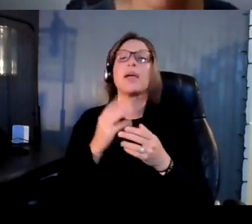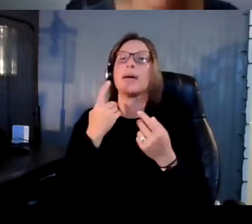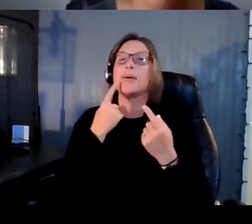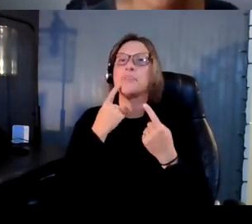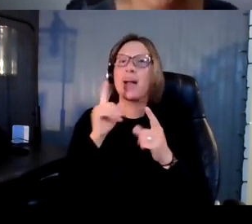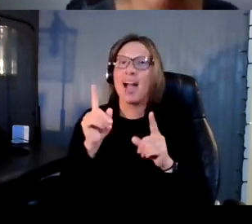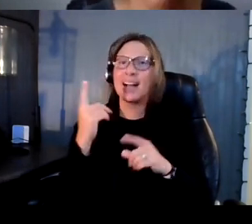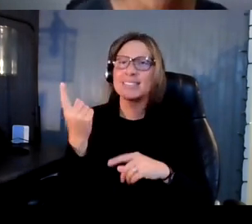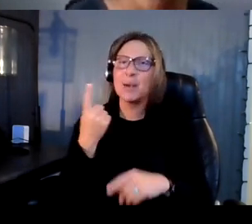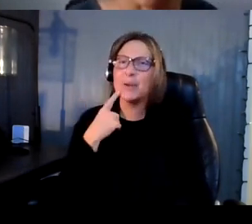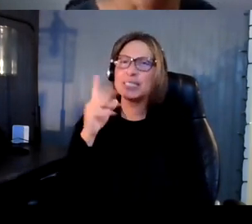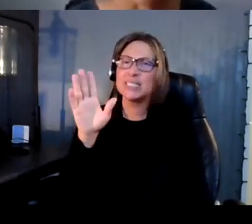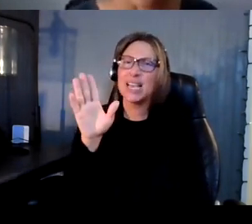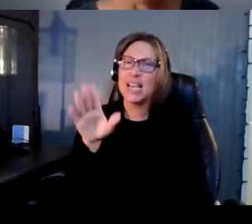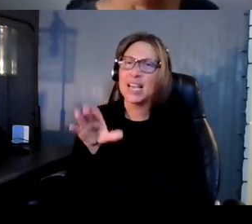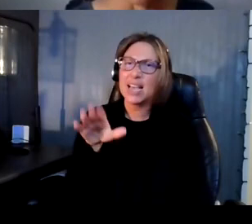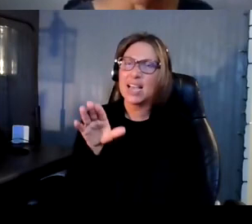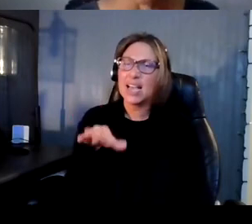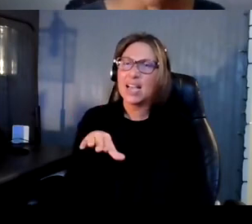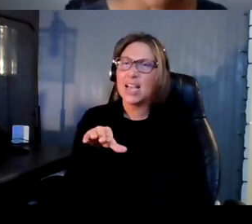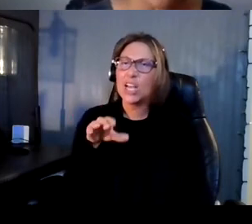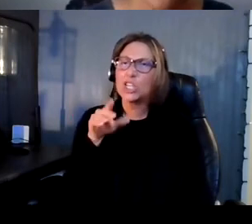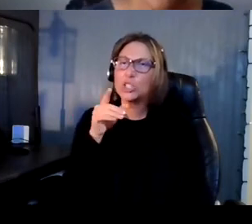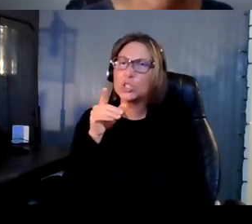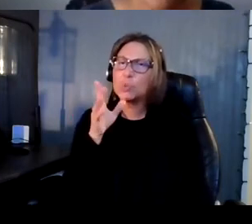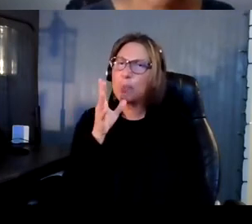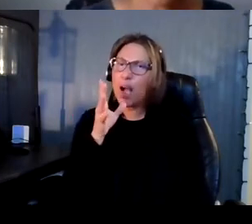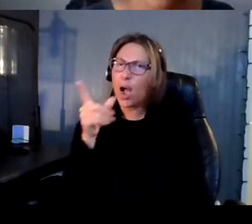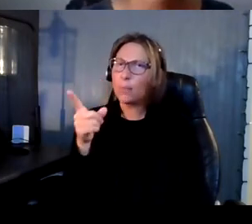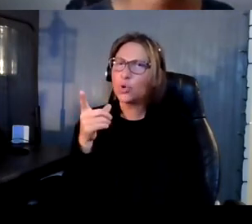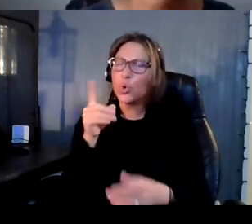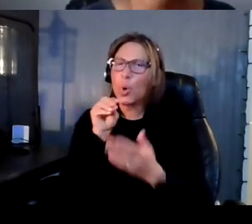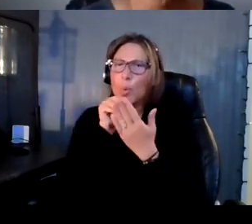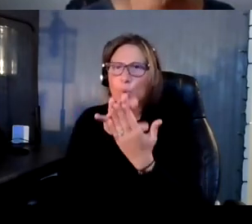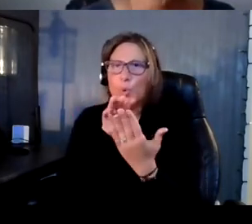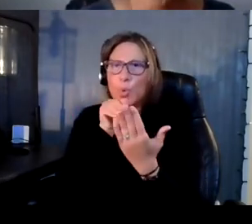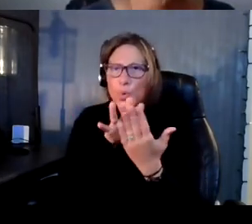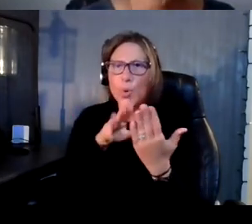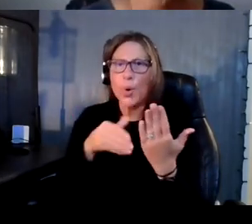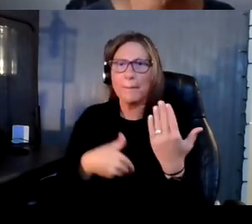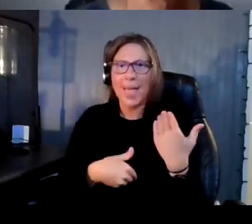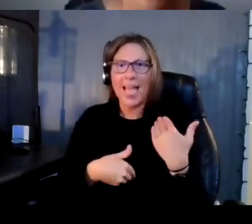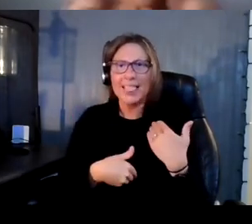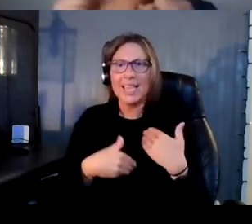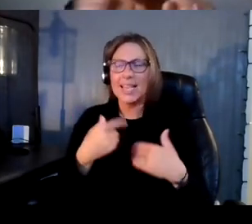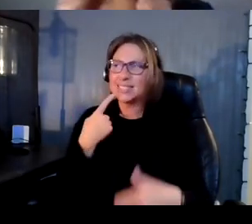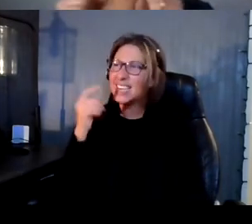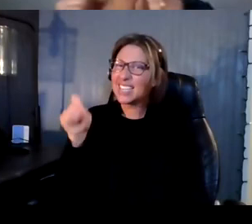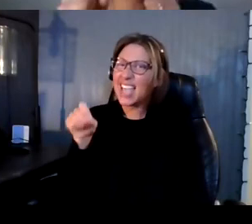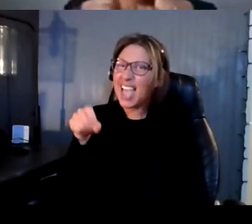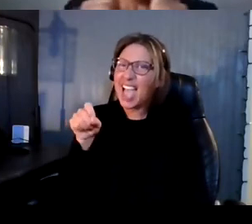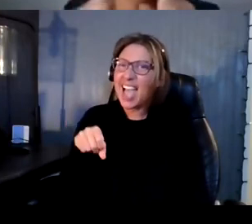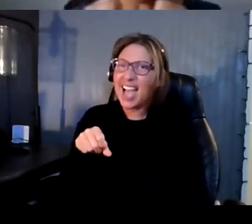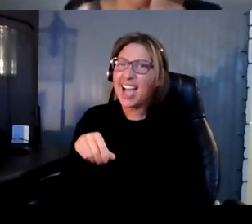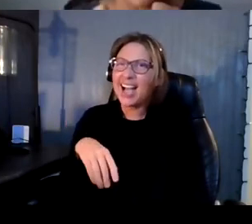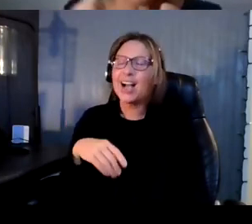said, Mom, do you play like raspberries on her belly? And Mom said, well, yes, I do. Well, I had been doing that